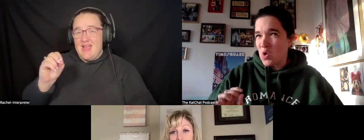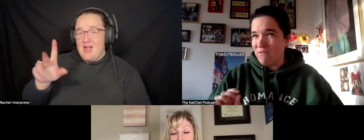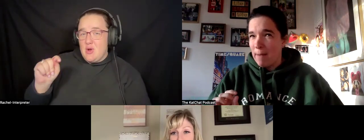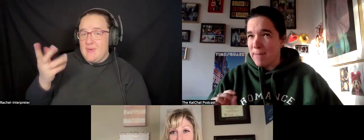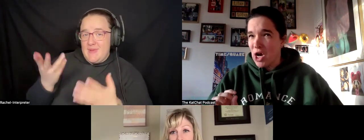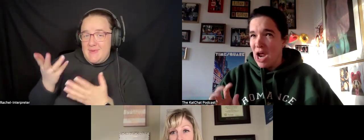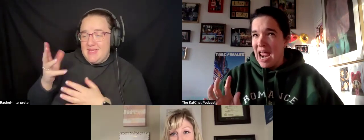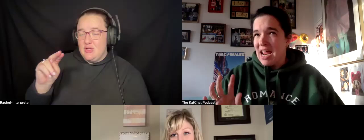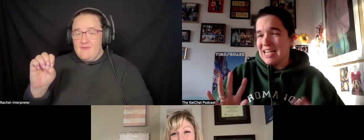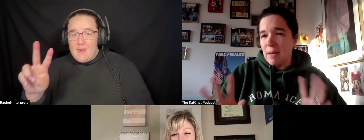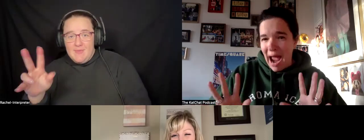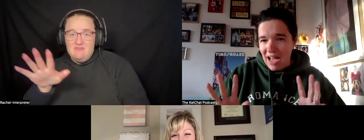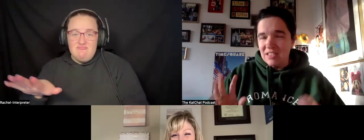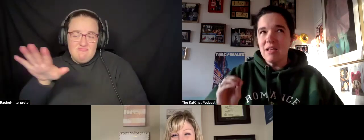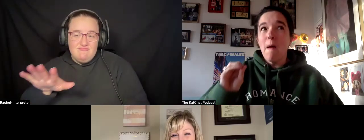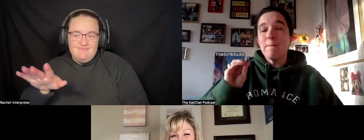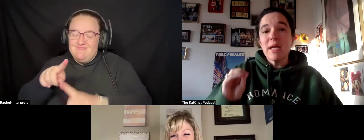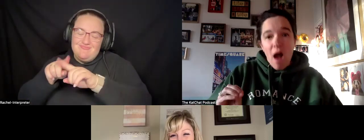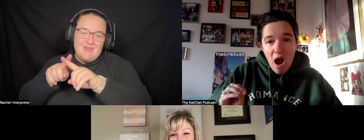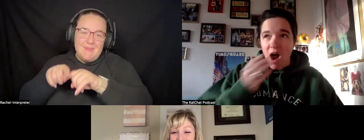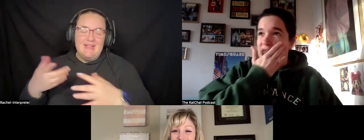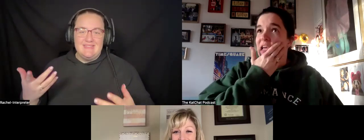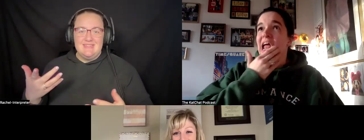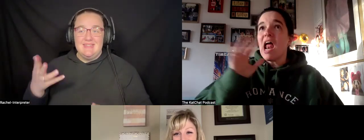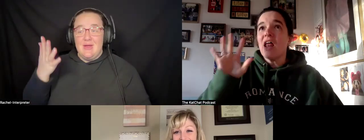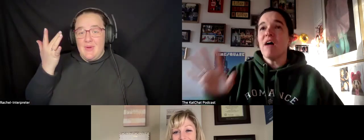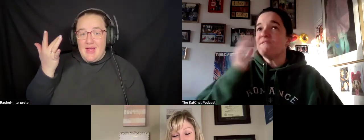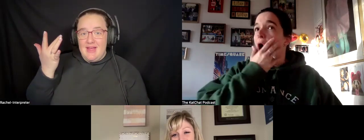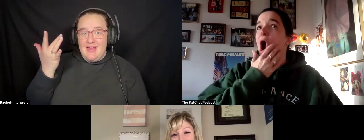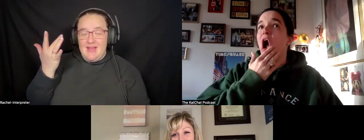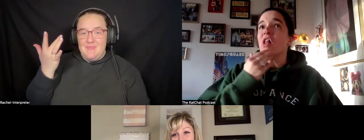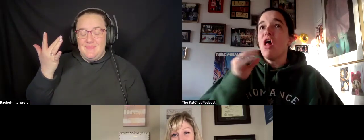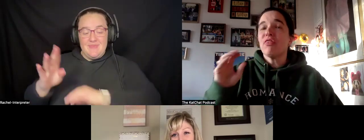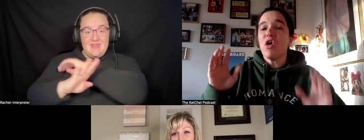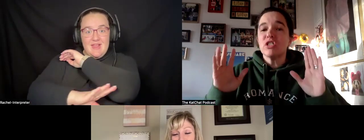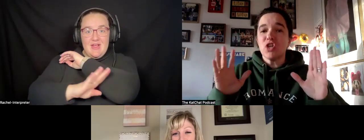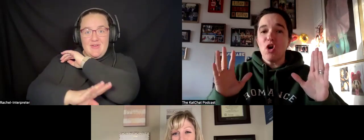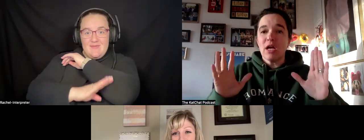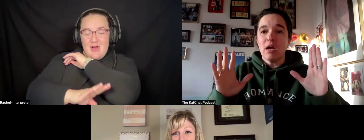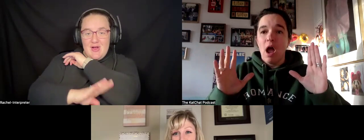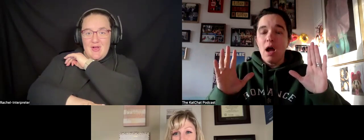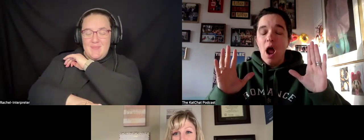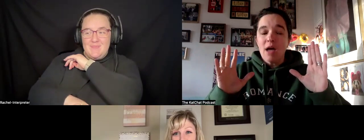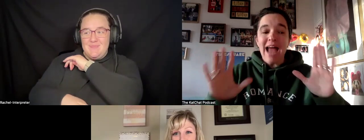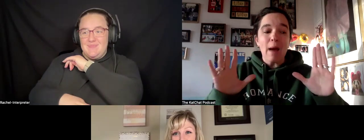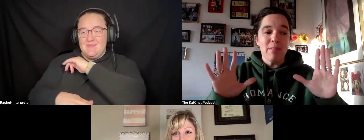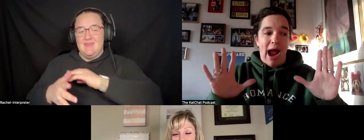October, November. It depends because in the fall there's